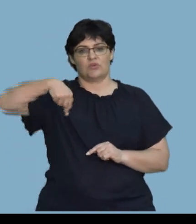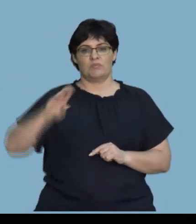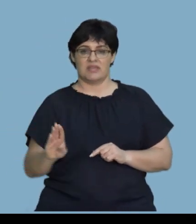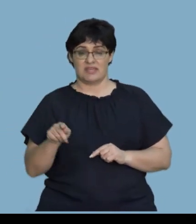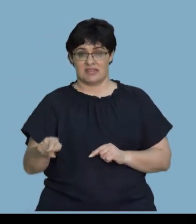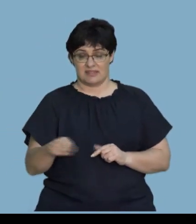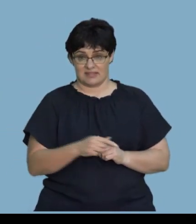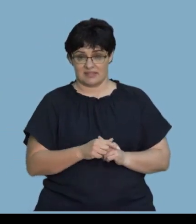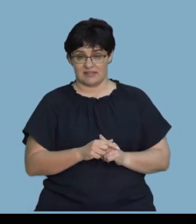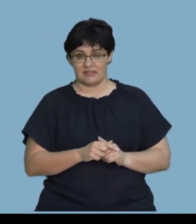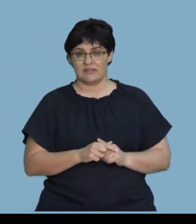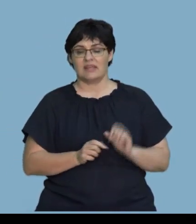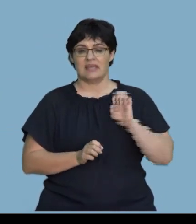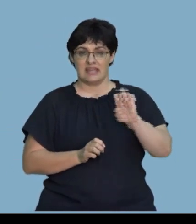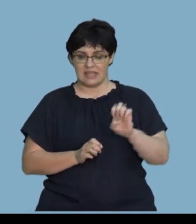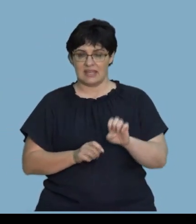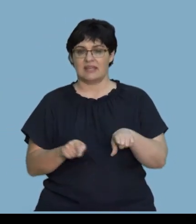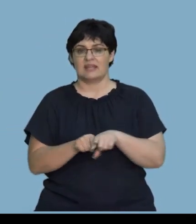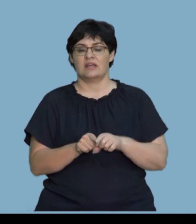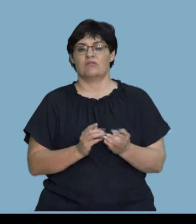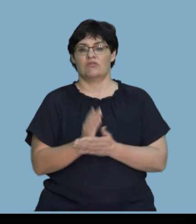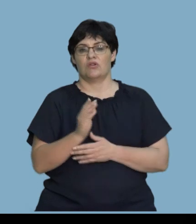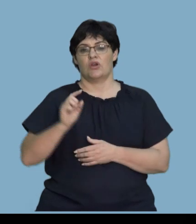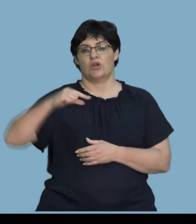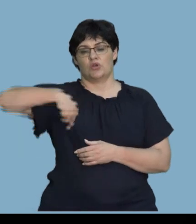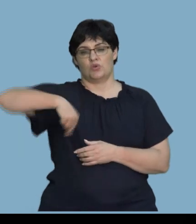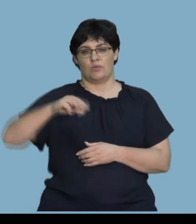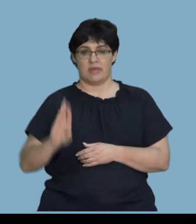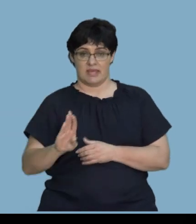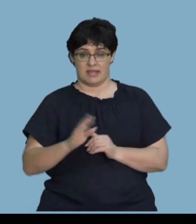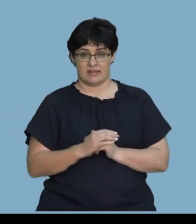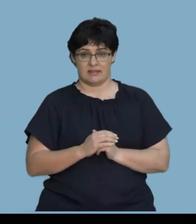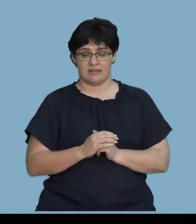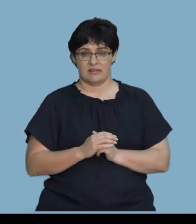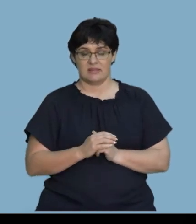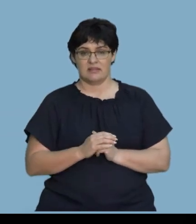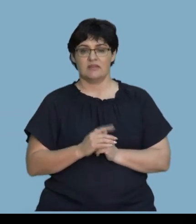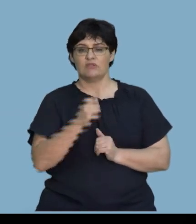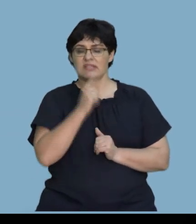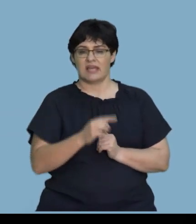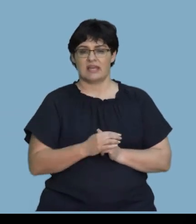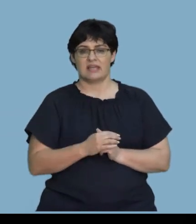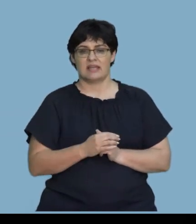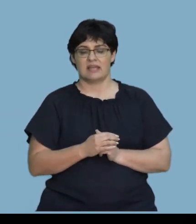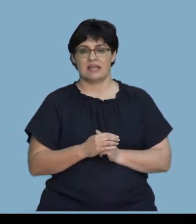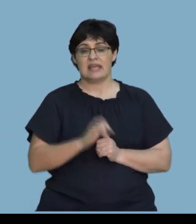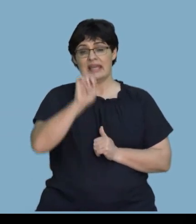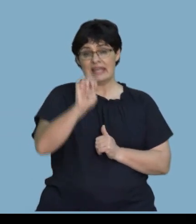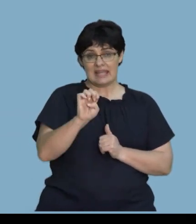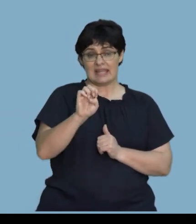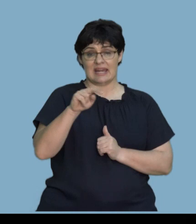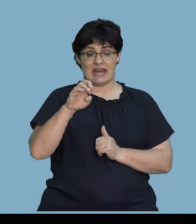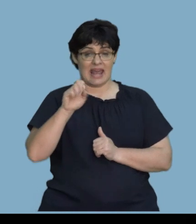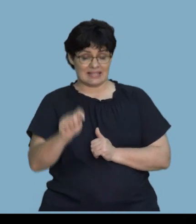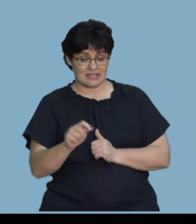charge B. So let's call that E due to QB, right? So if we talk about E net, we are